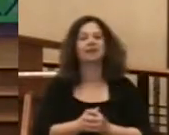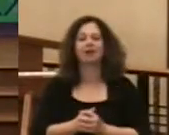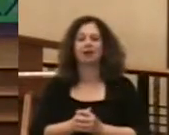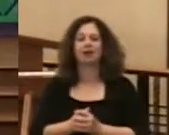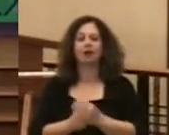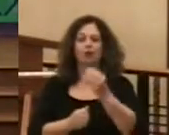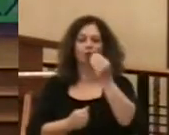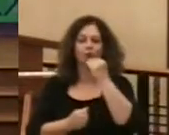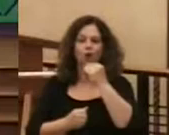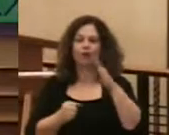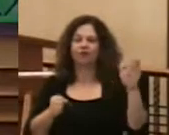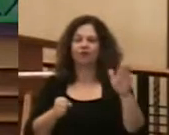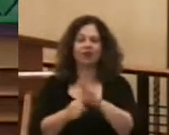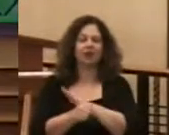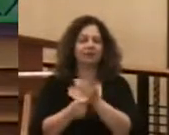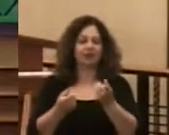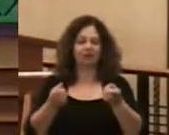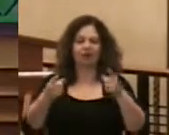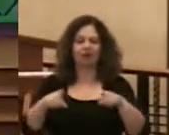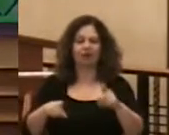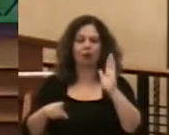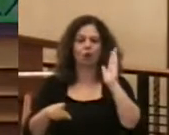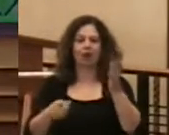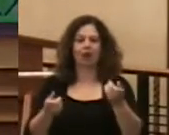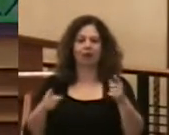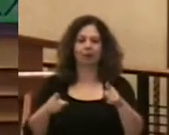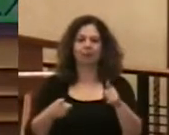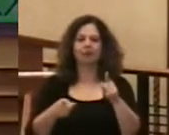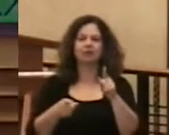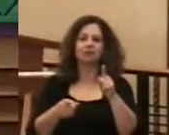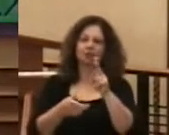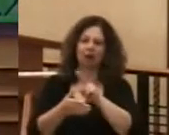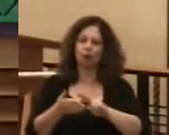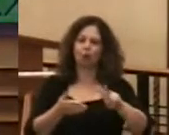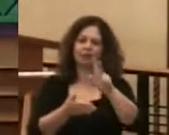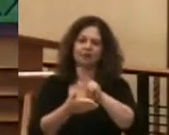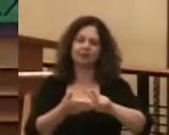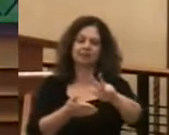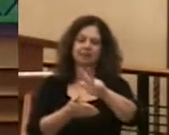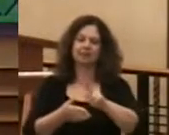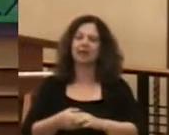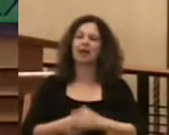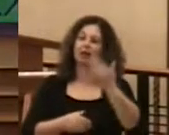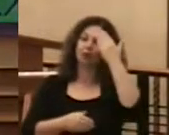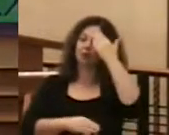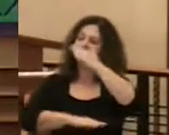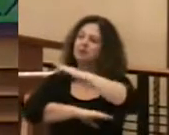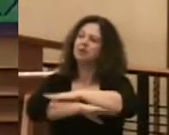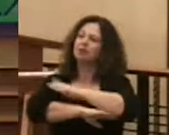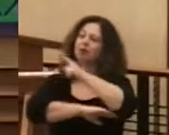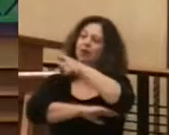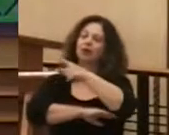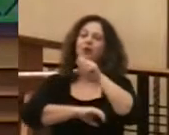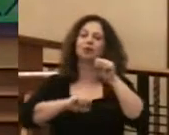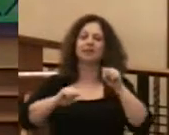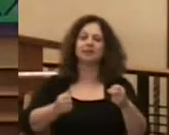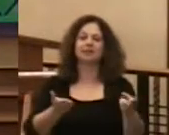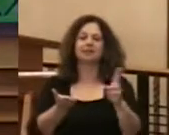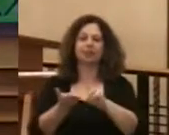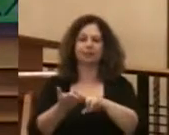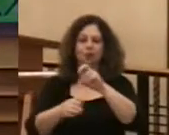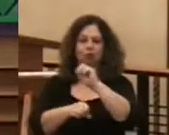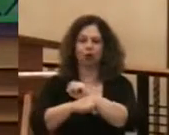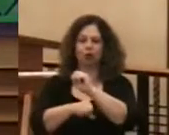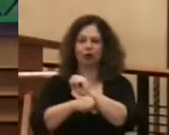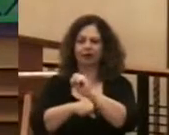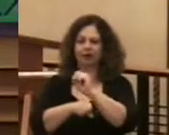a food fill event that is coming up in just a couple of weeks. I know there is a table out in the gathering area where you could sign up to work one of the